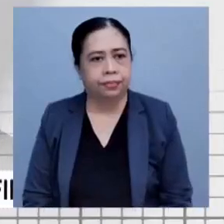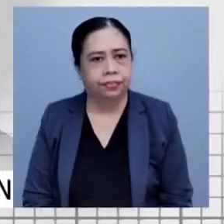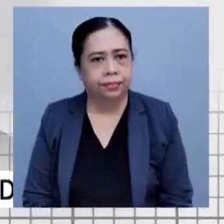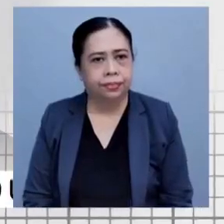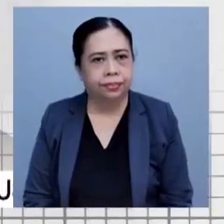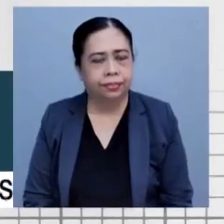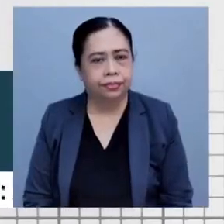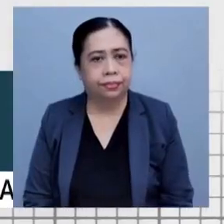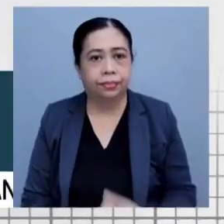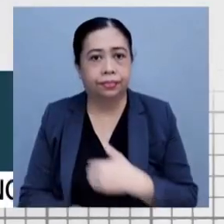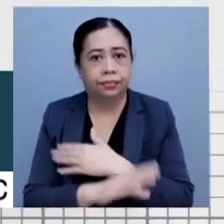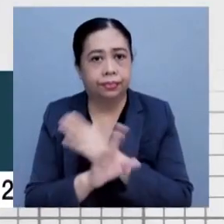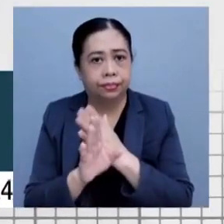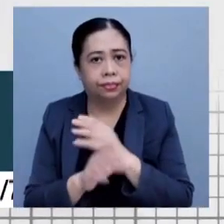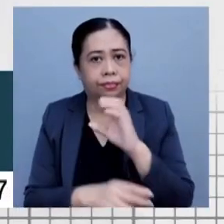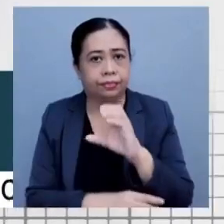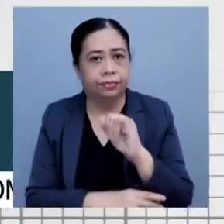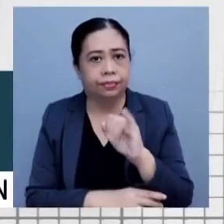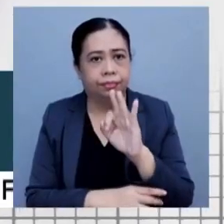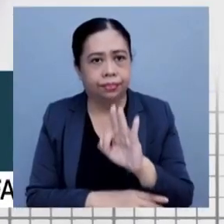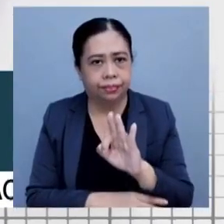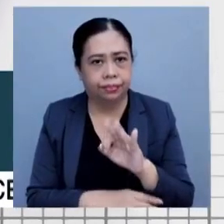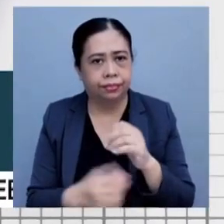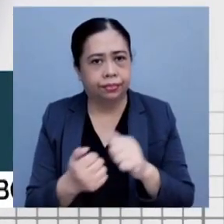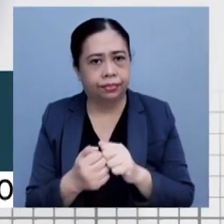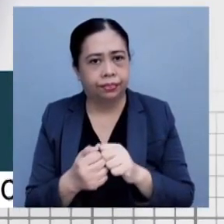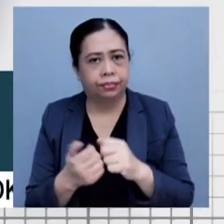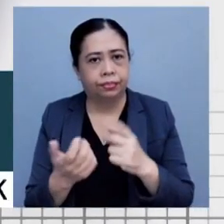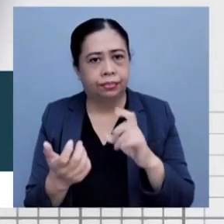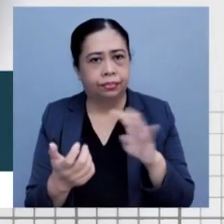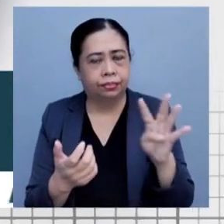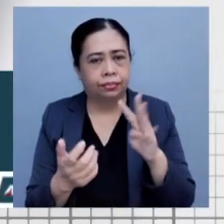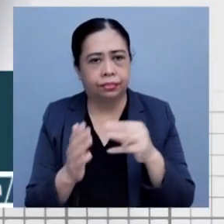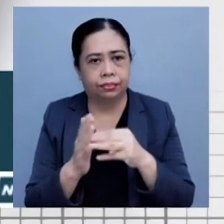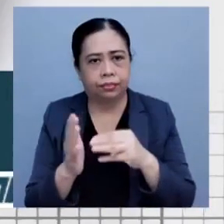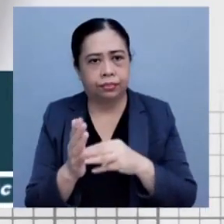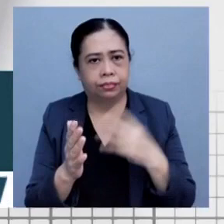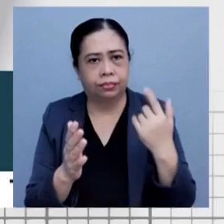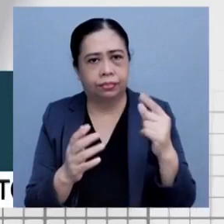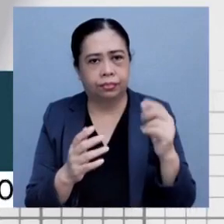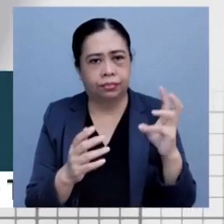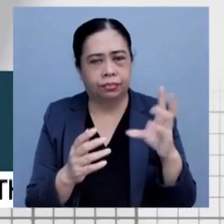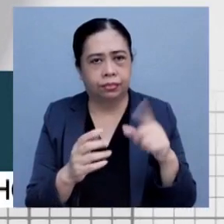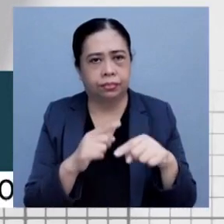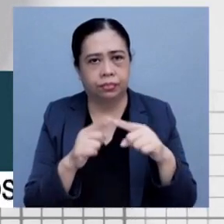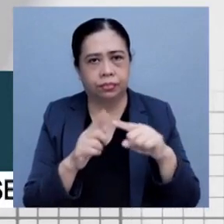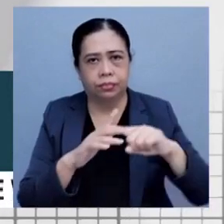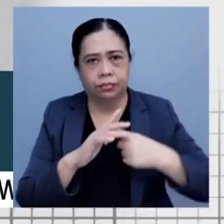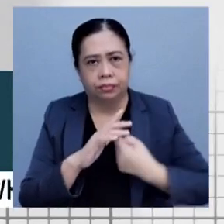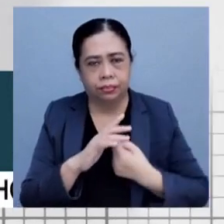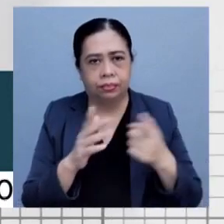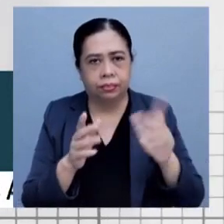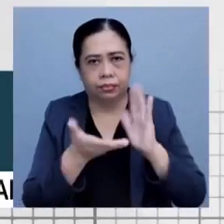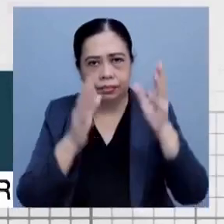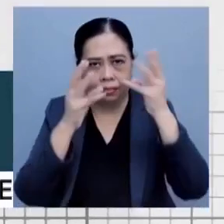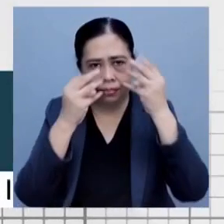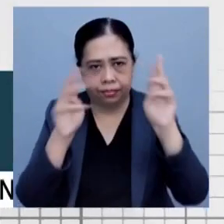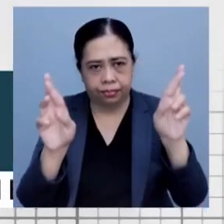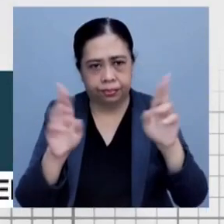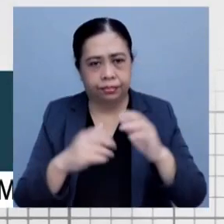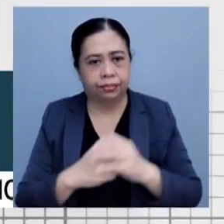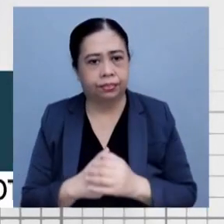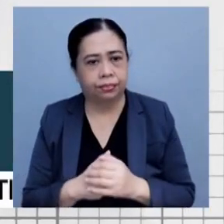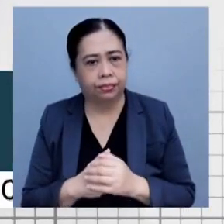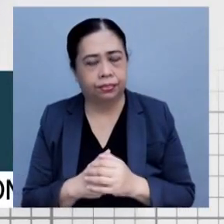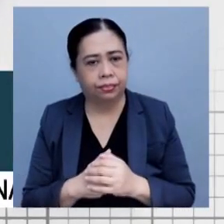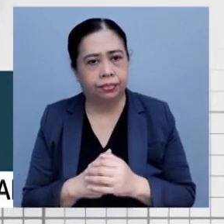Davao City's confidential fund grew from 144 million in 2016 when Vice President Sara Duterte became mayor to 460 million by the time she